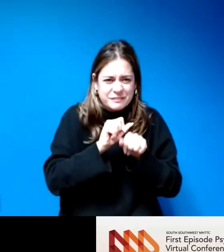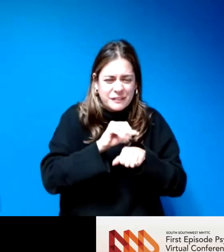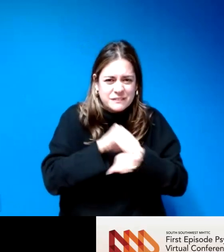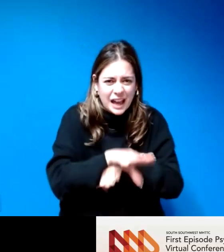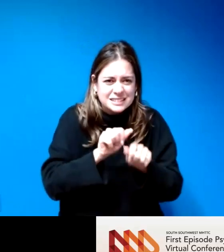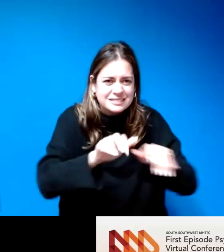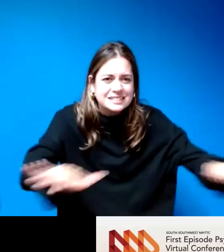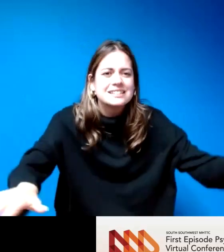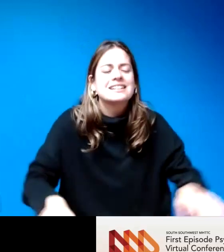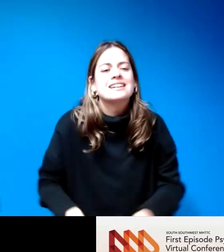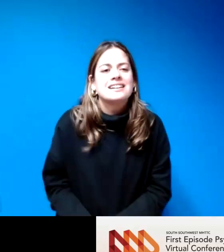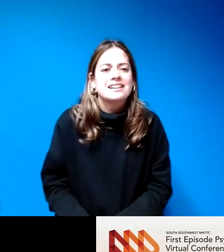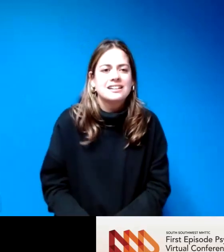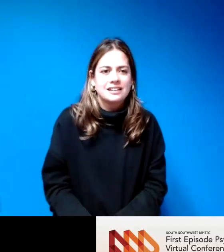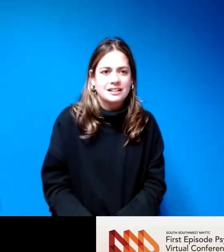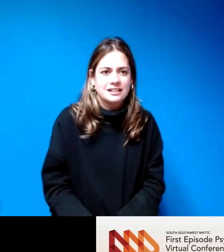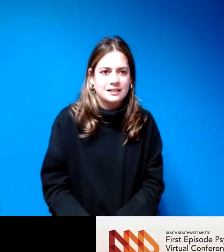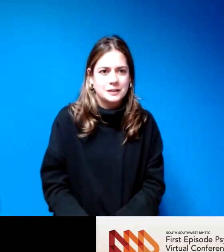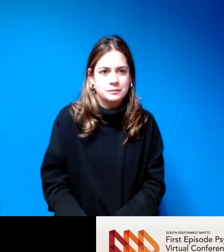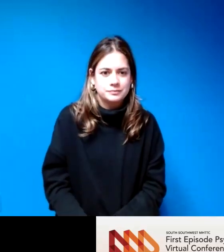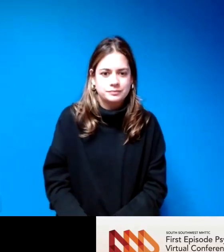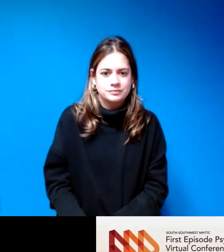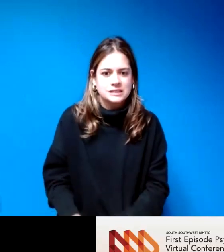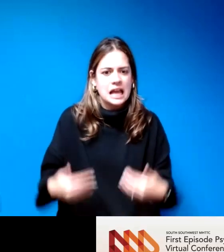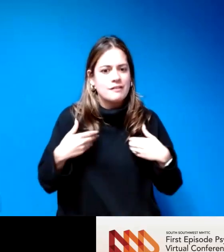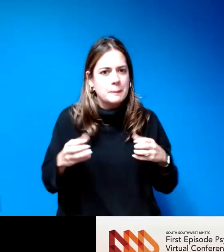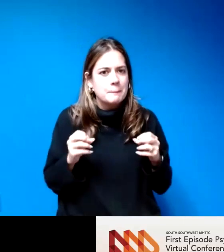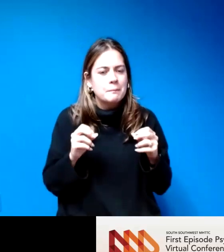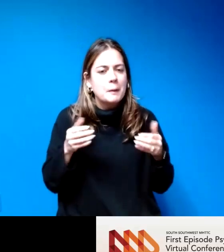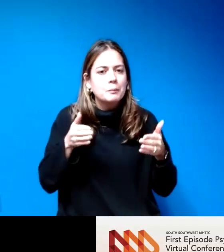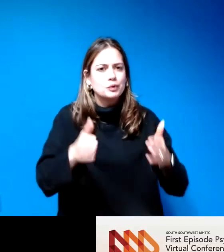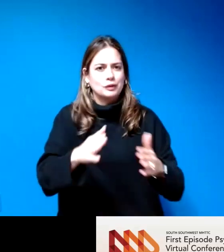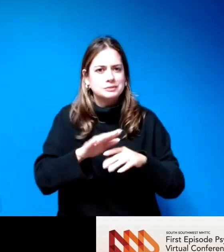of having permission to practice compassion.